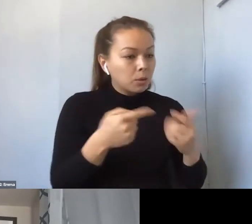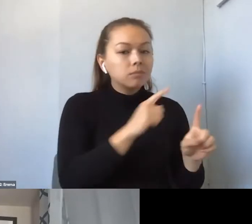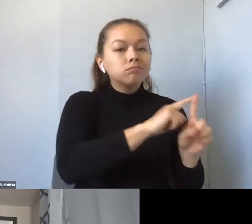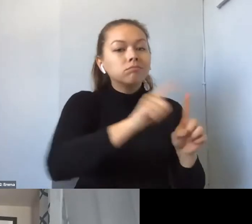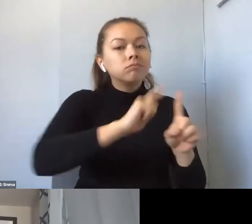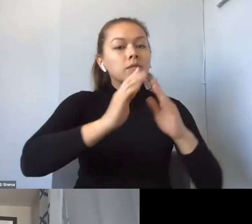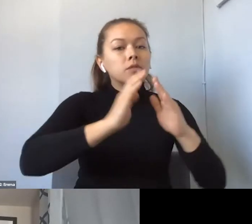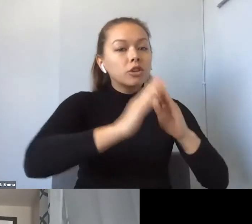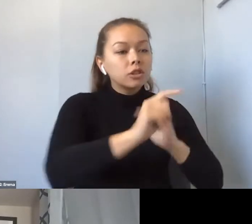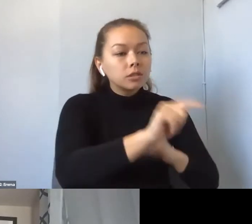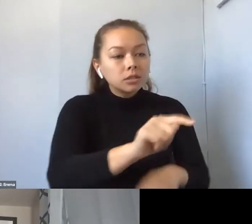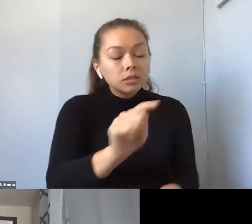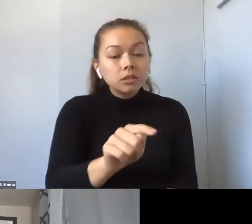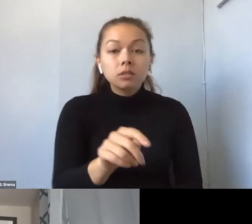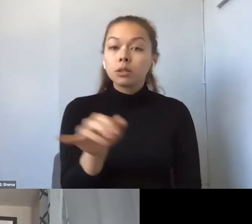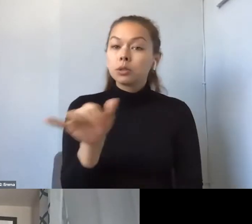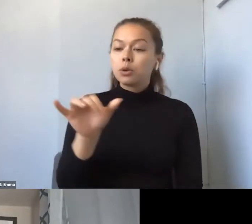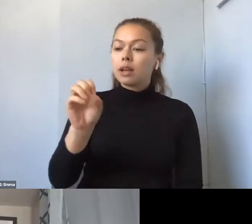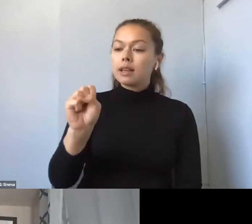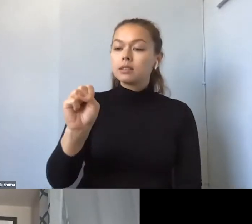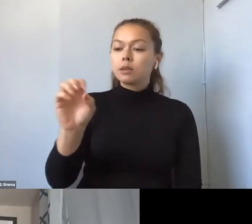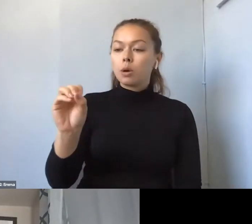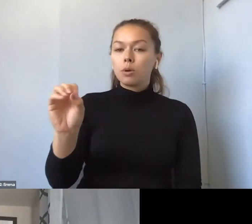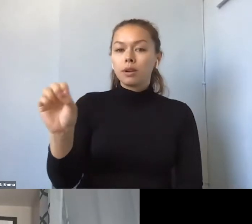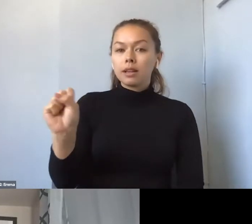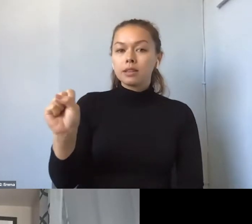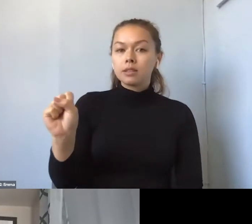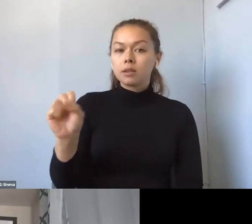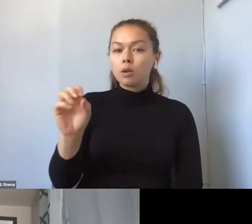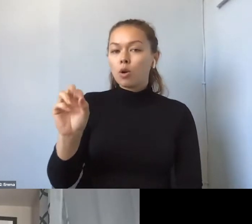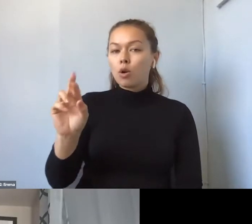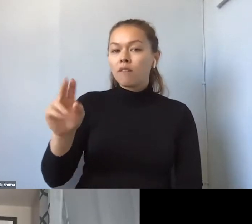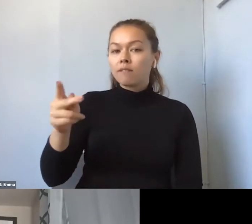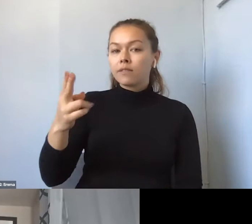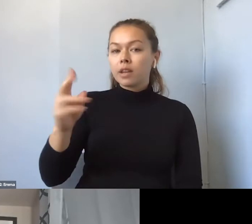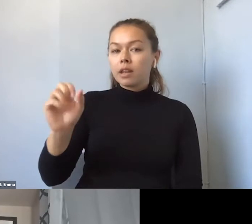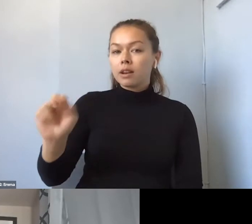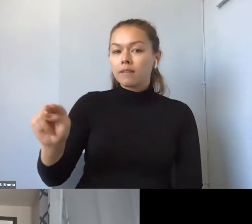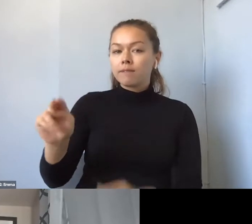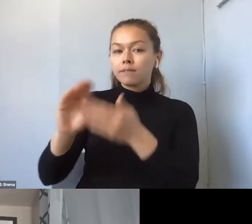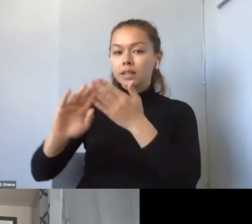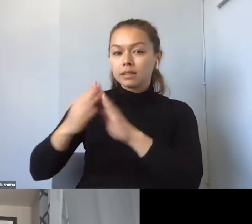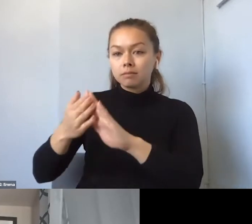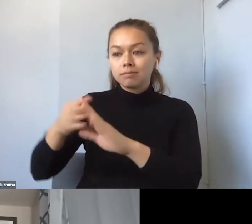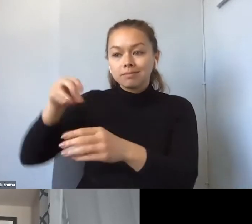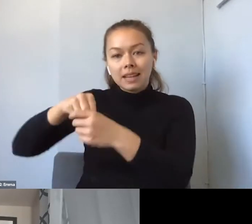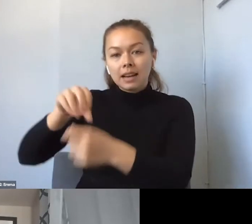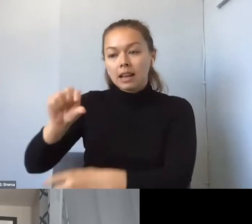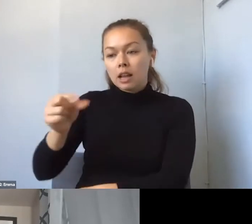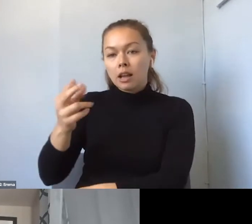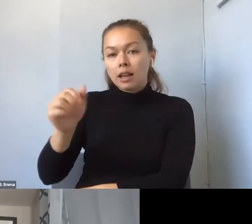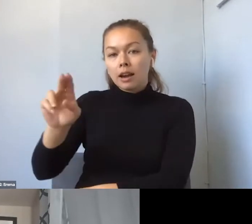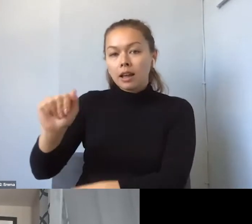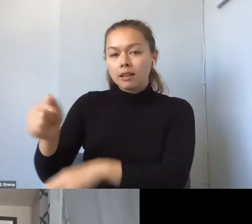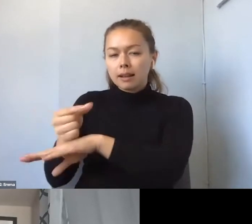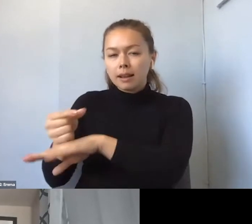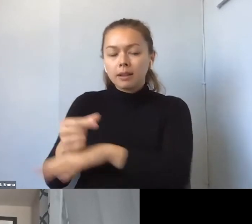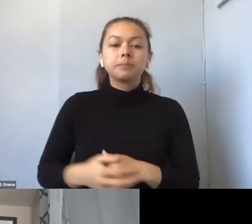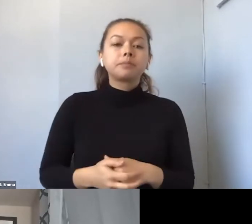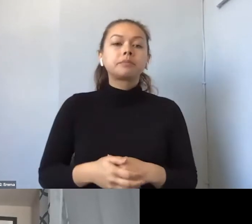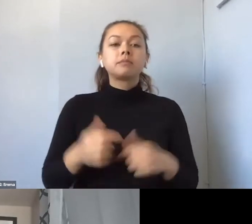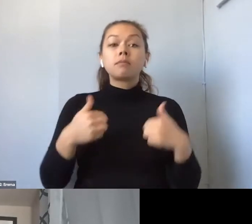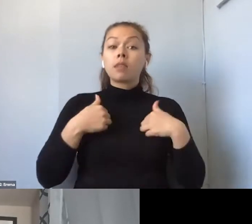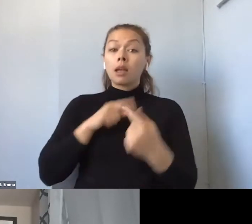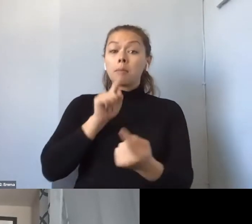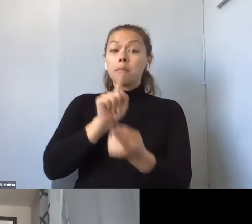Orphan Village in Ghana. I met Dr. Arie about 2.5 years ago, and I felt immediately that she